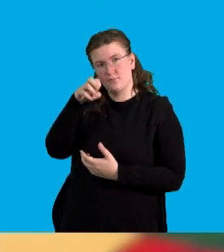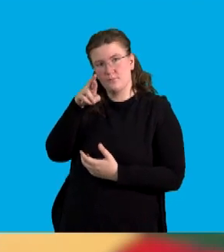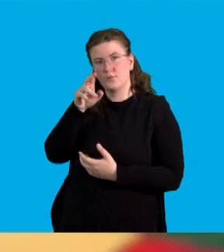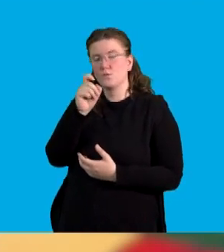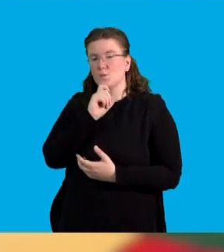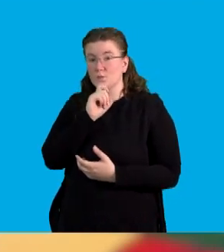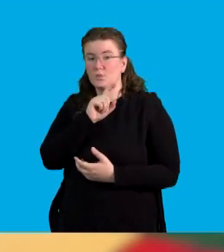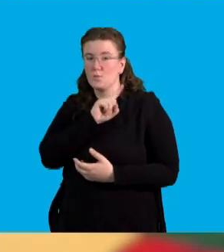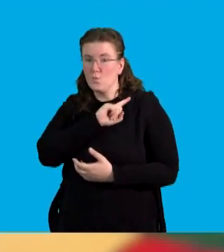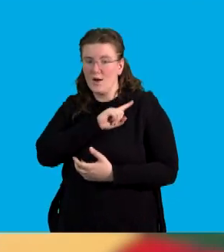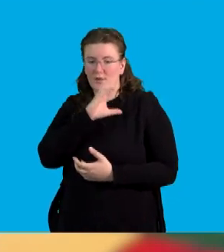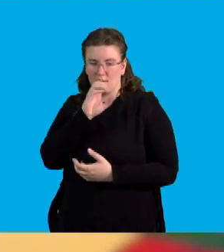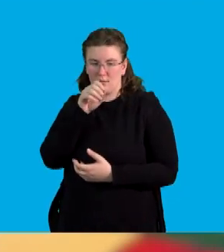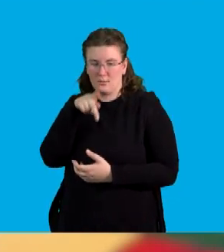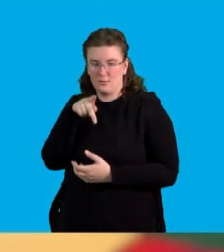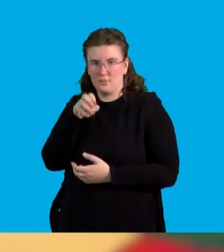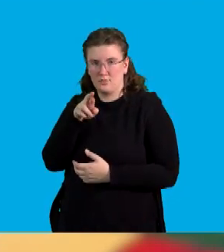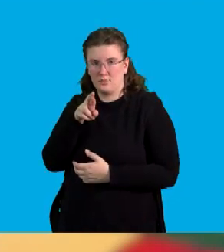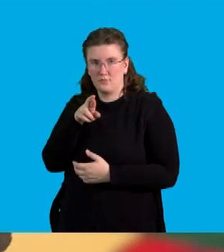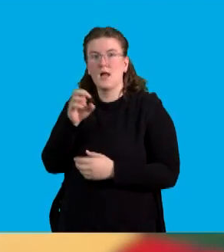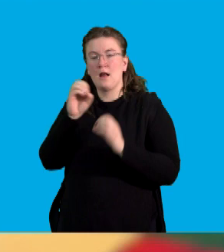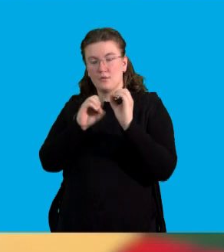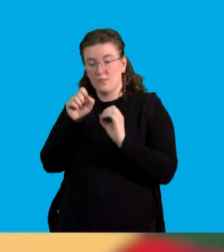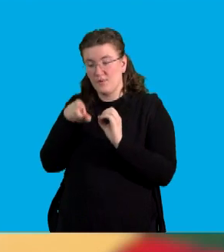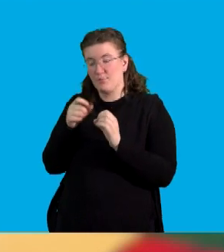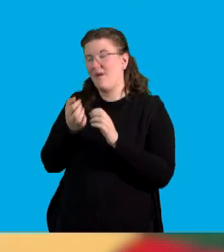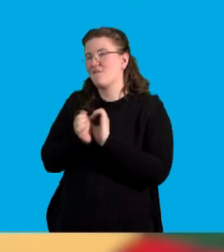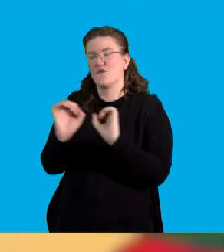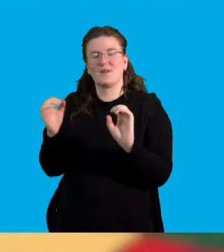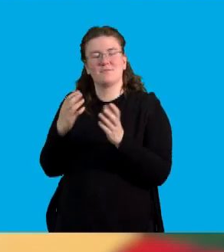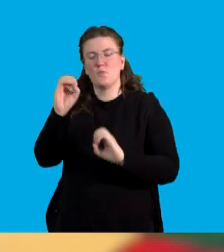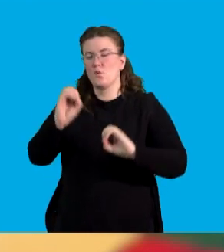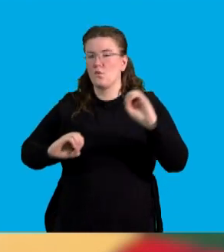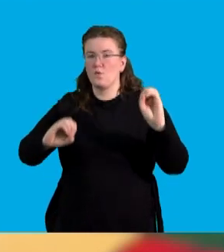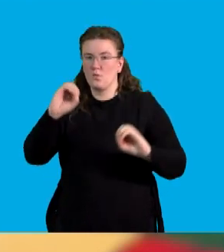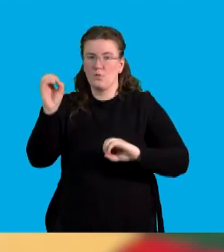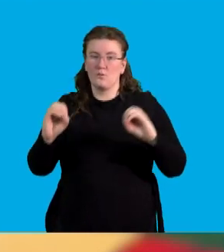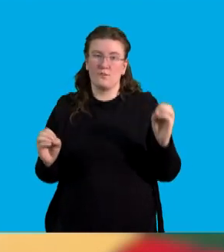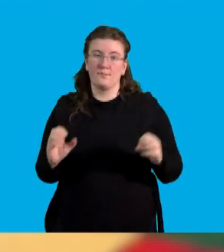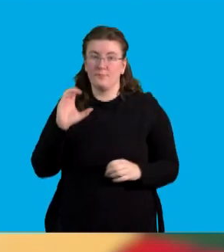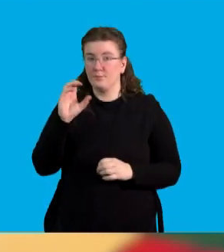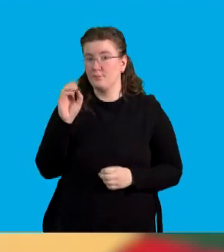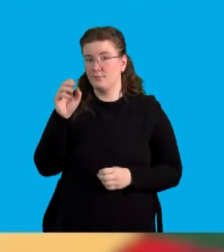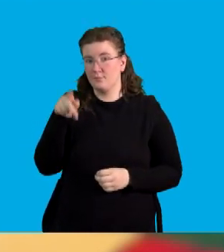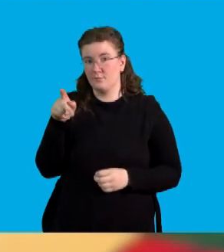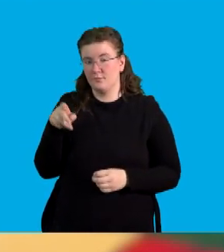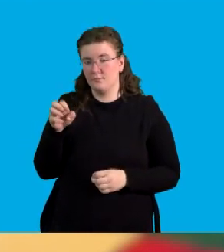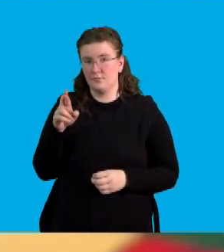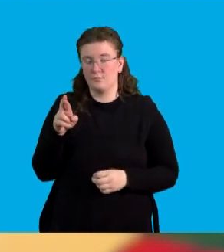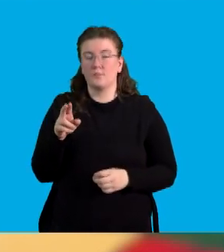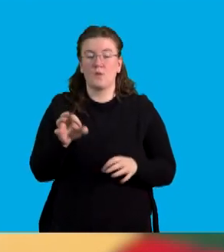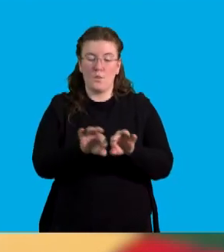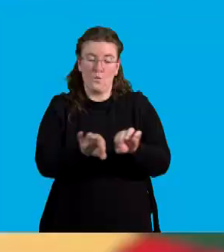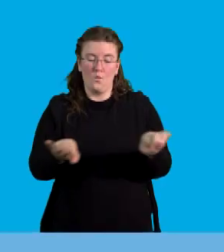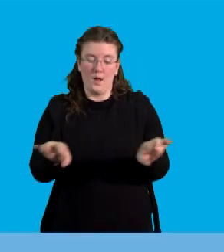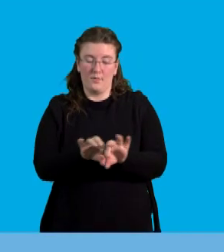there, they are mostly freely to move around wherever and however they want. Now, copper wire is therefore has